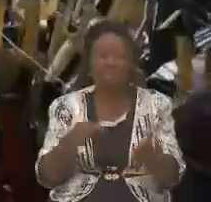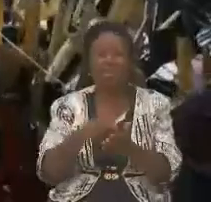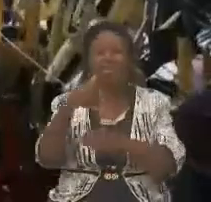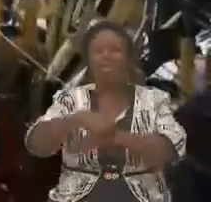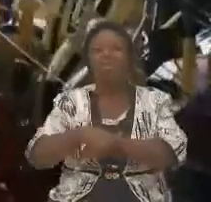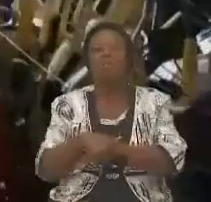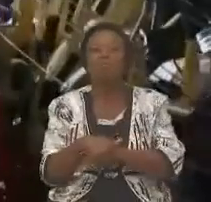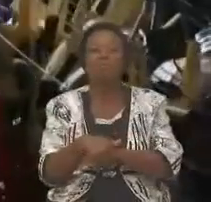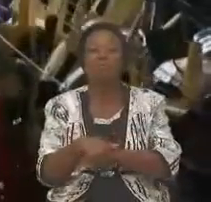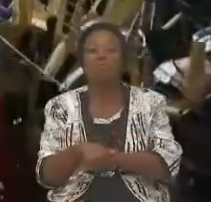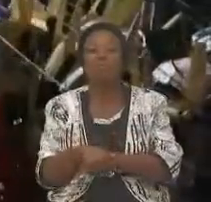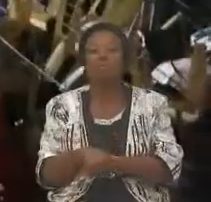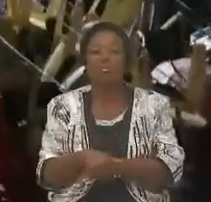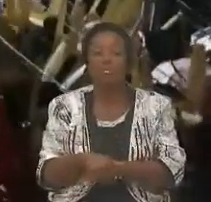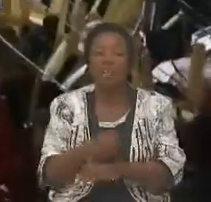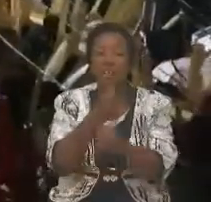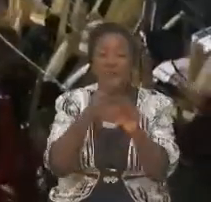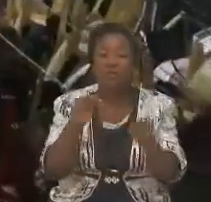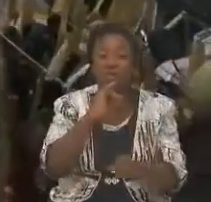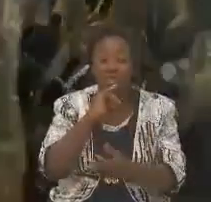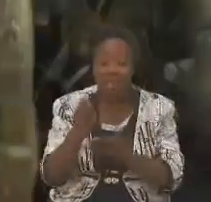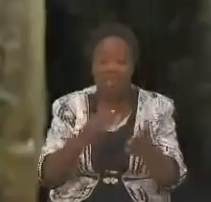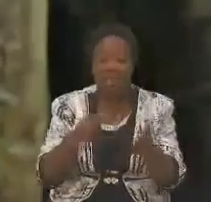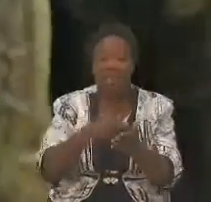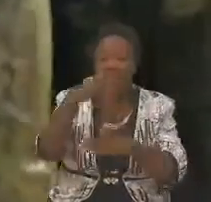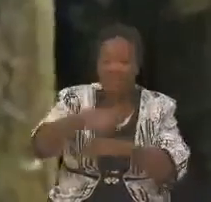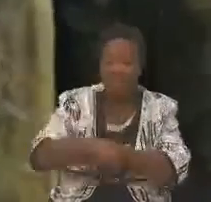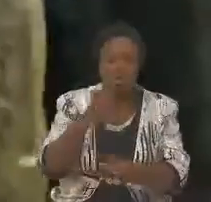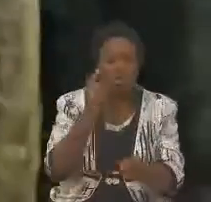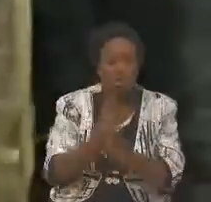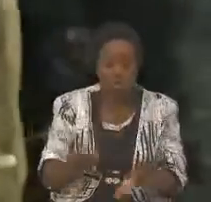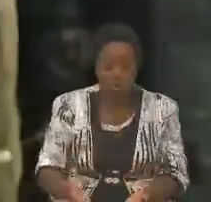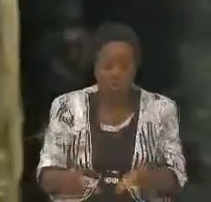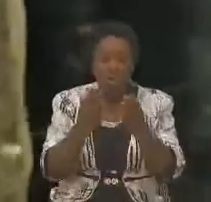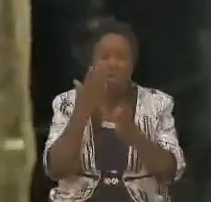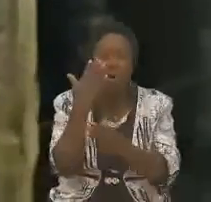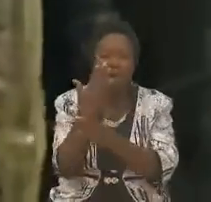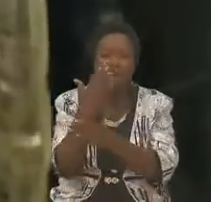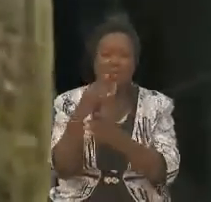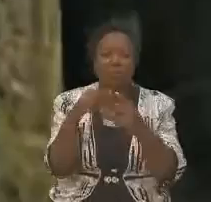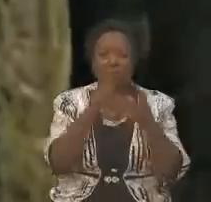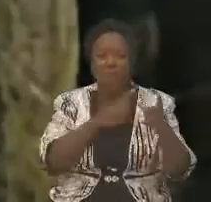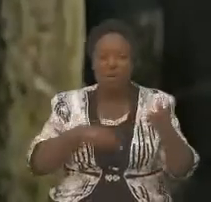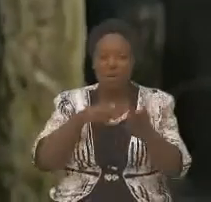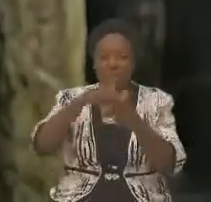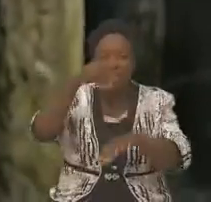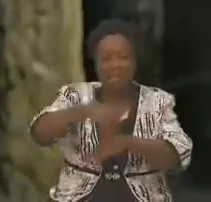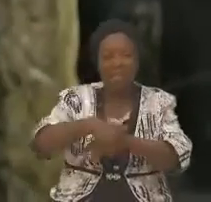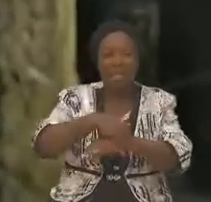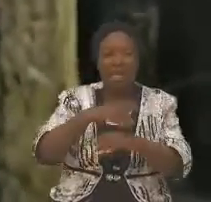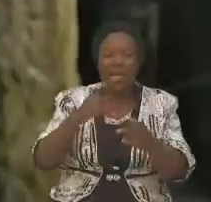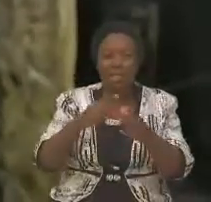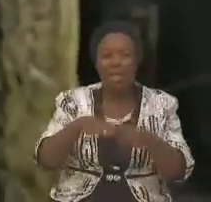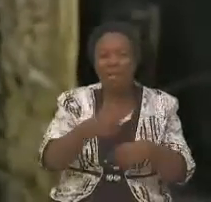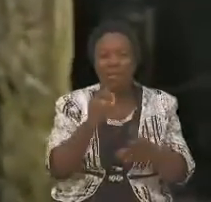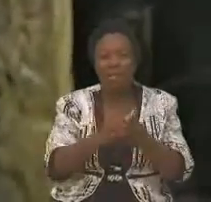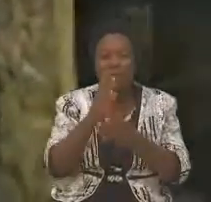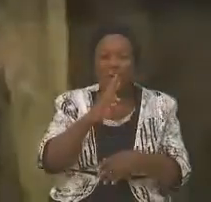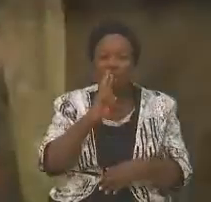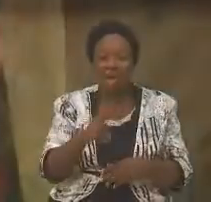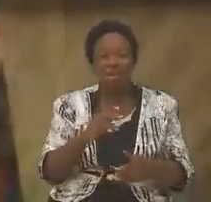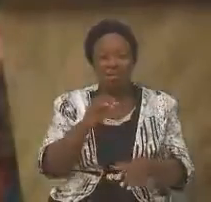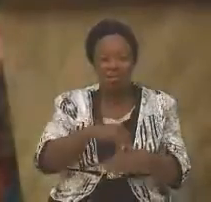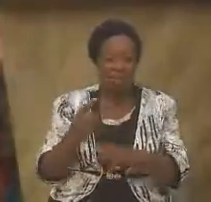be your Savior. He'll be your Redeemer. He'll take the guilt of sin away and all the condemnation of